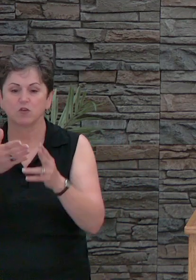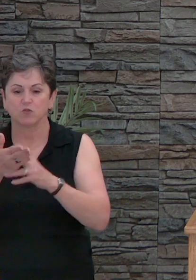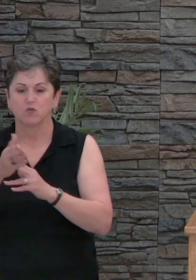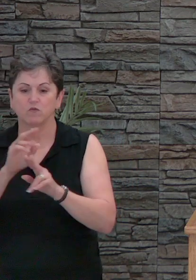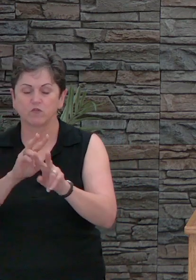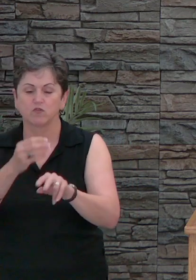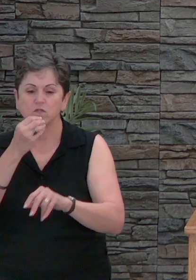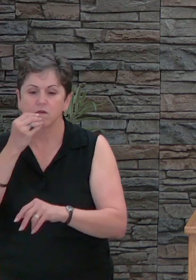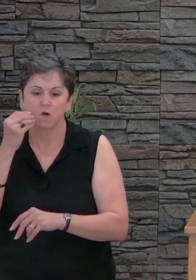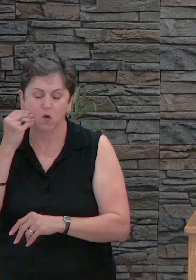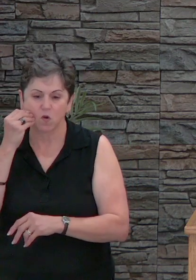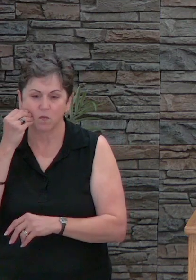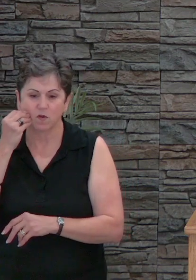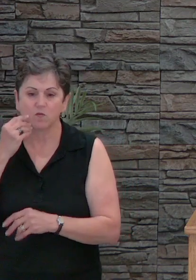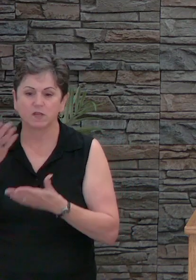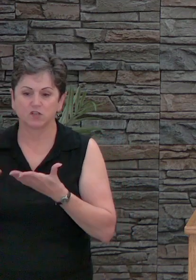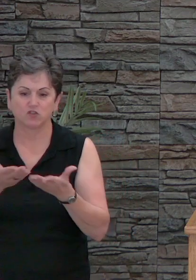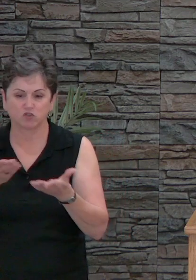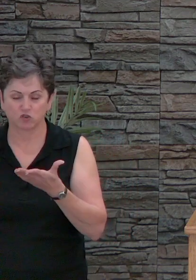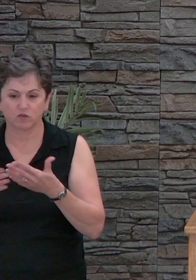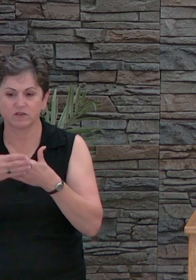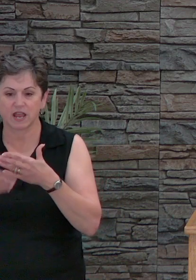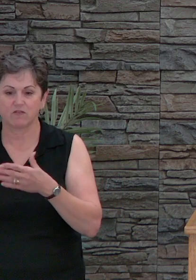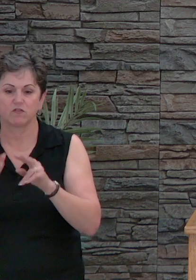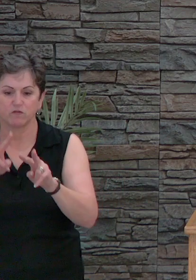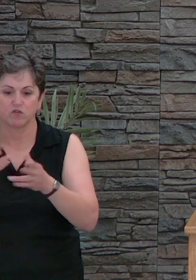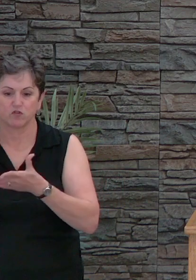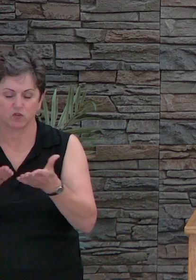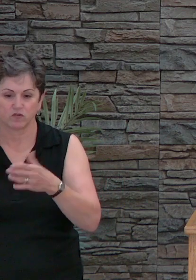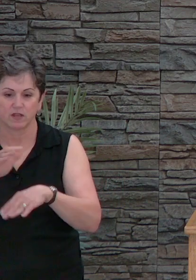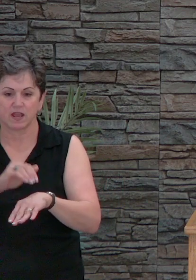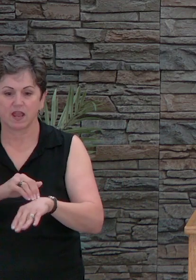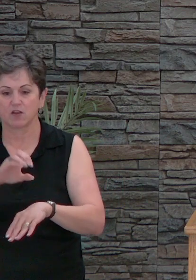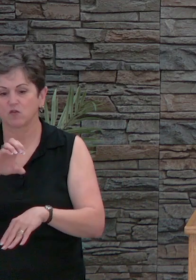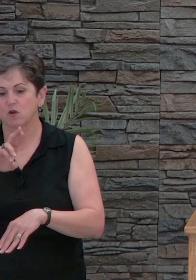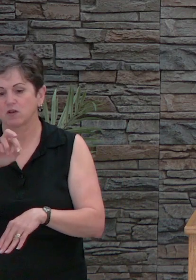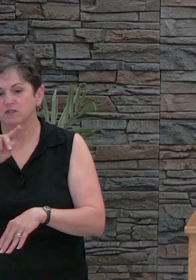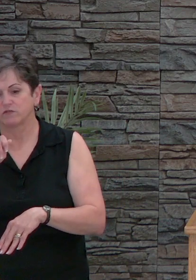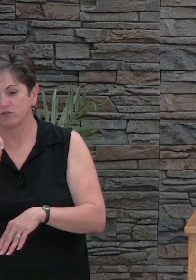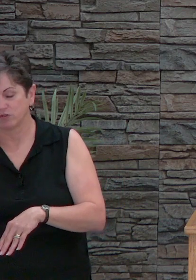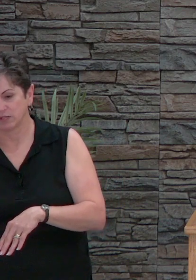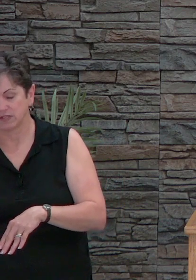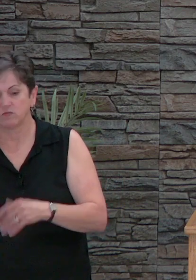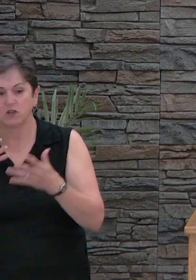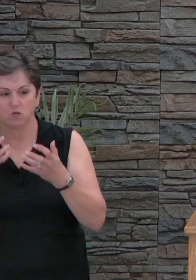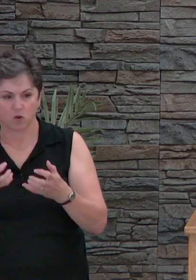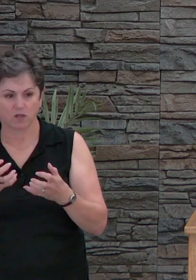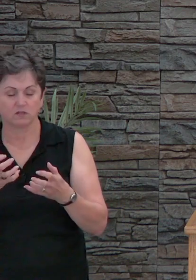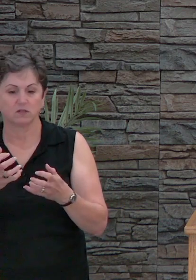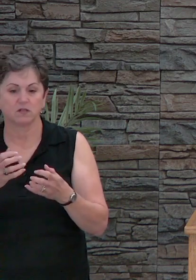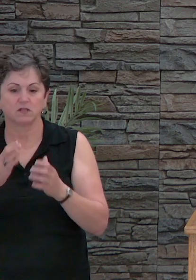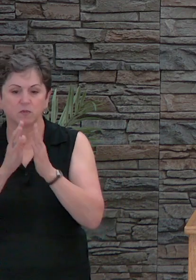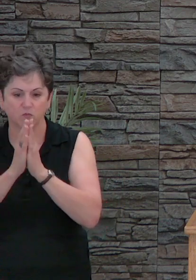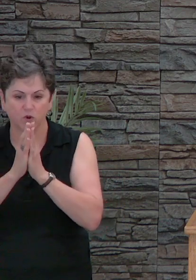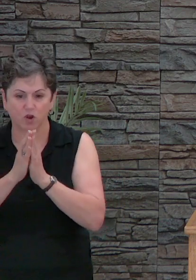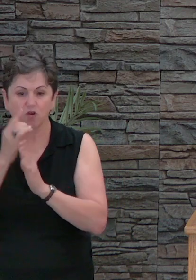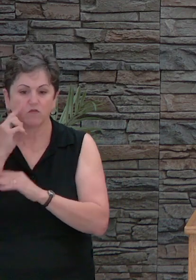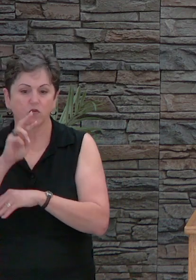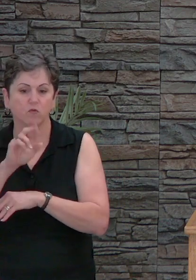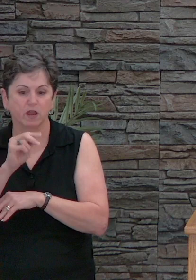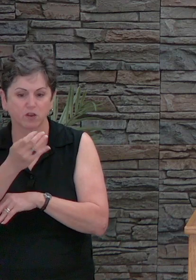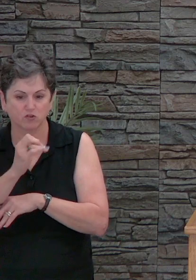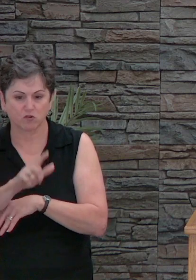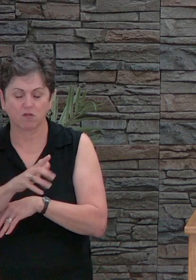funeral home and will be served after the funeral service at Croxford's. And we want to be in prayer for Rachel